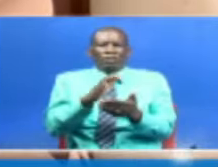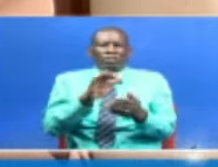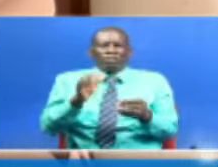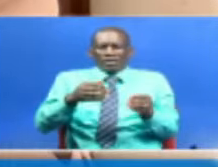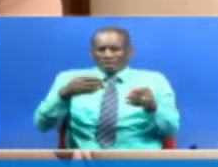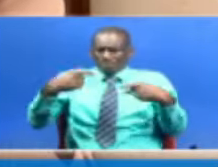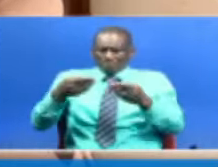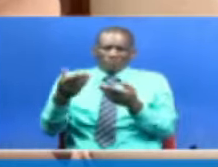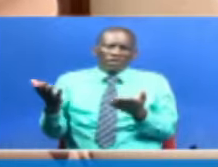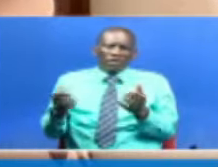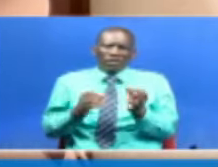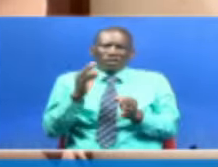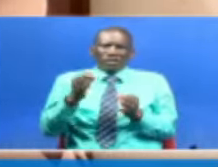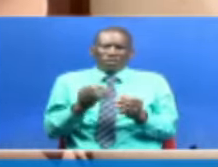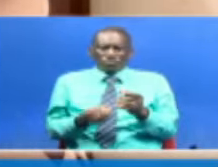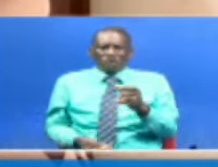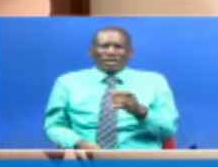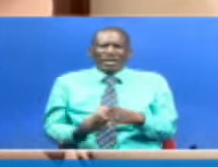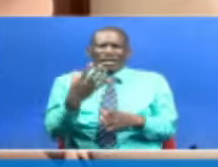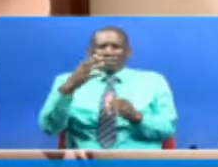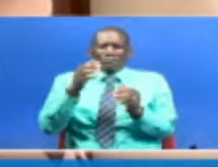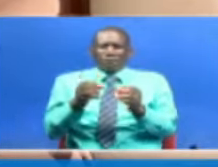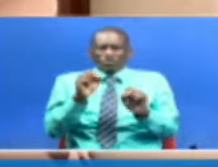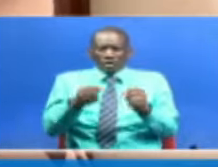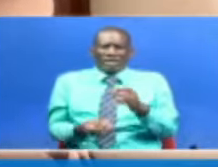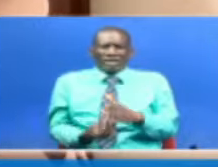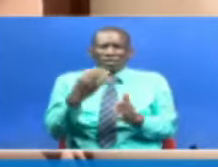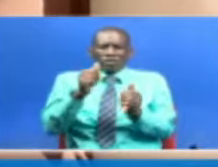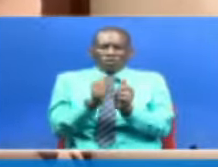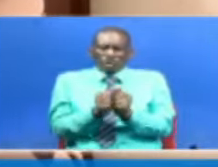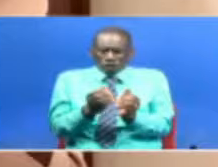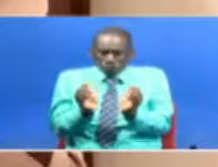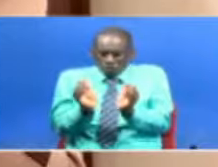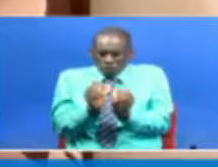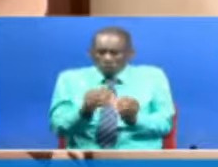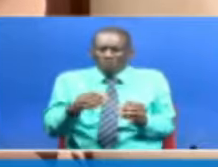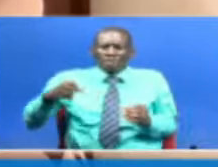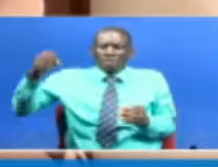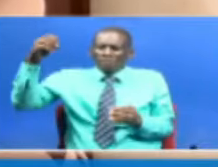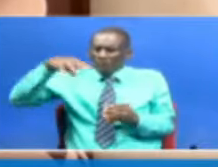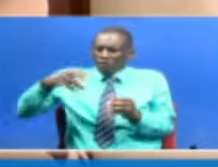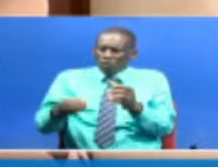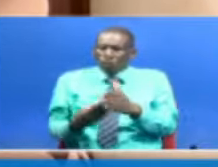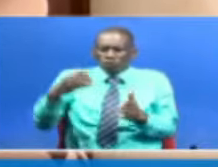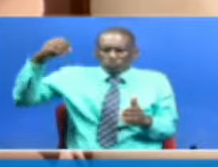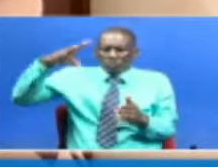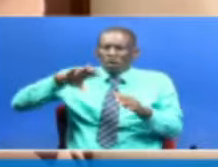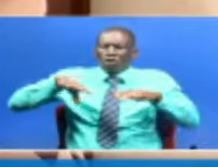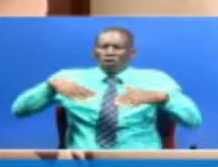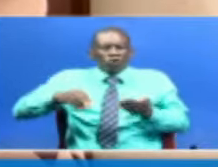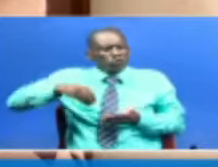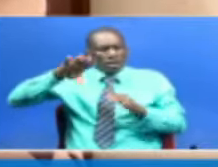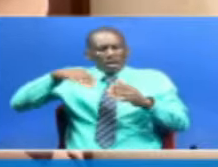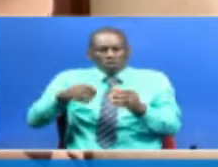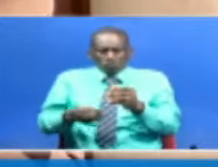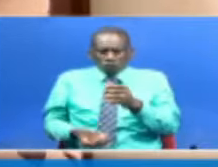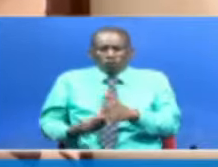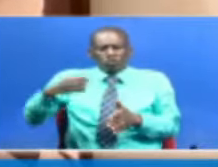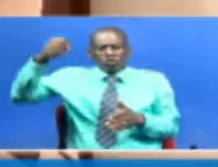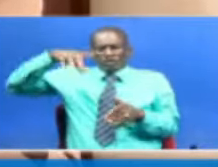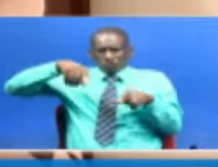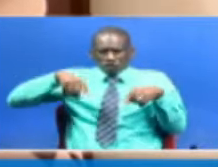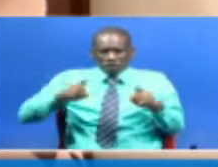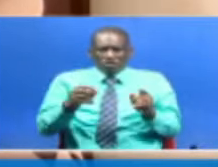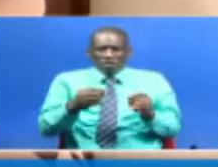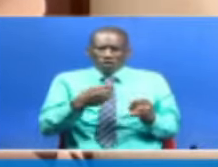here, if you were to come up with a mini grid by yourself, or maybe learn how to generate energy by yourself. You know, we've had